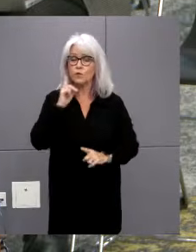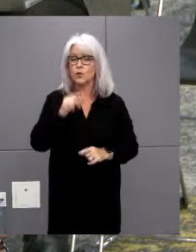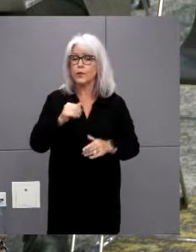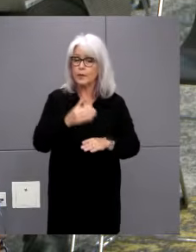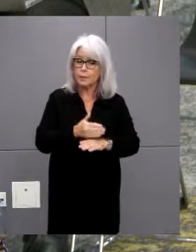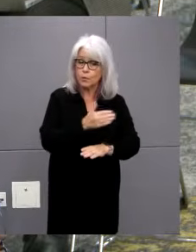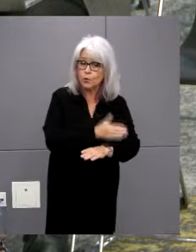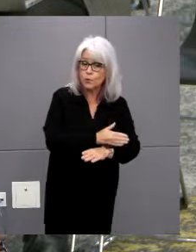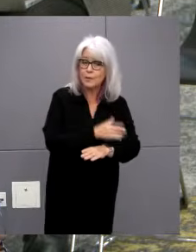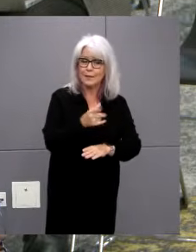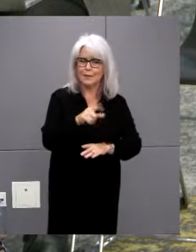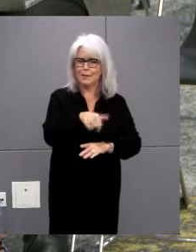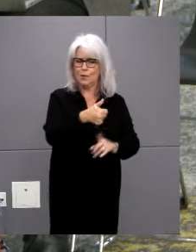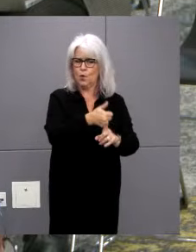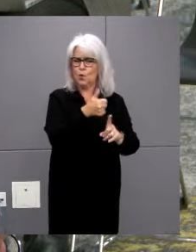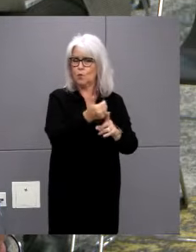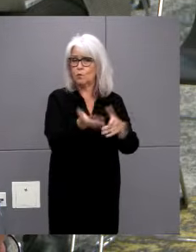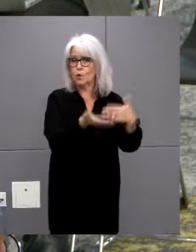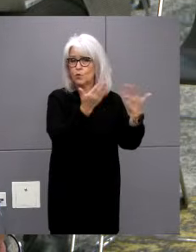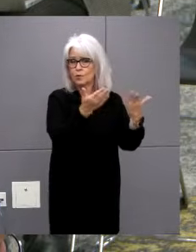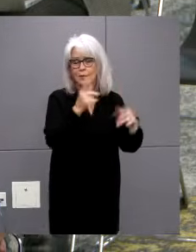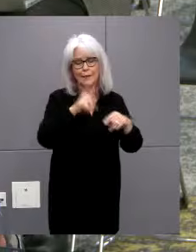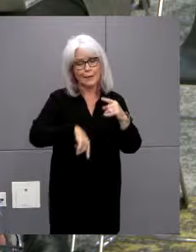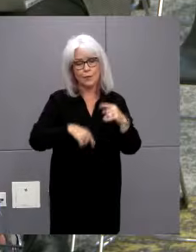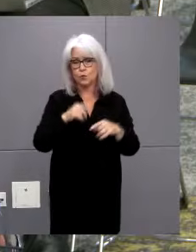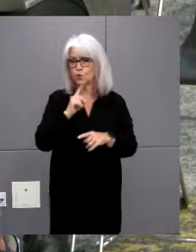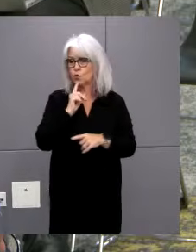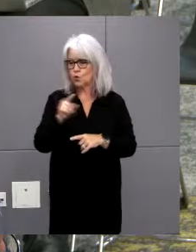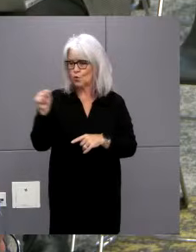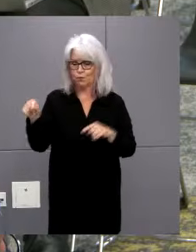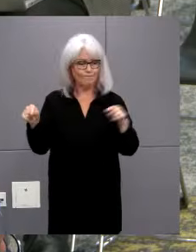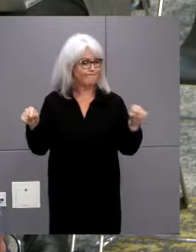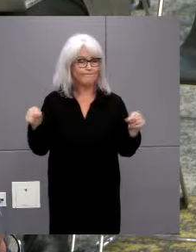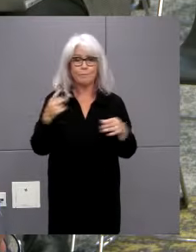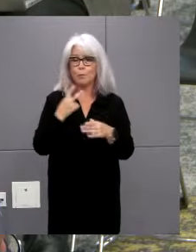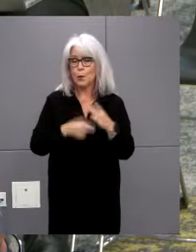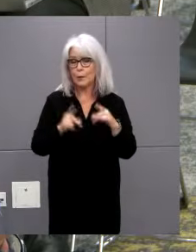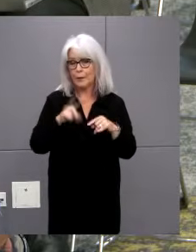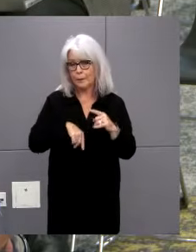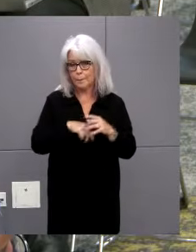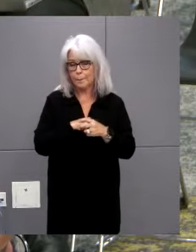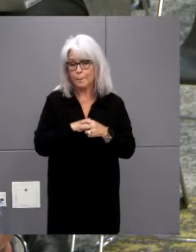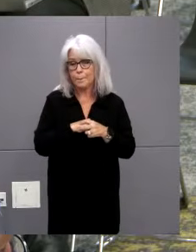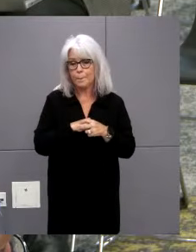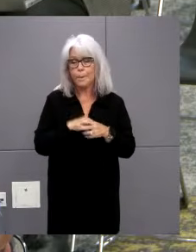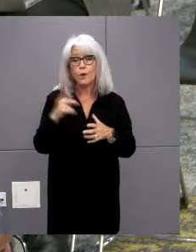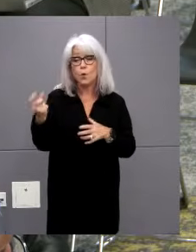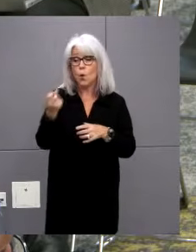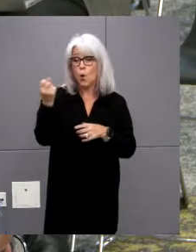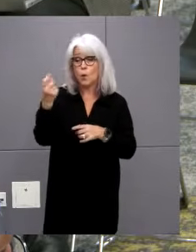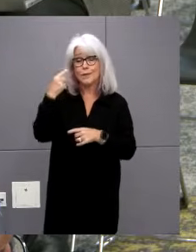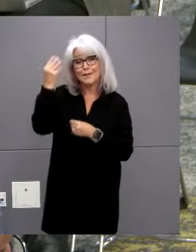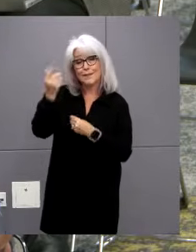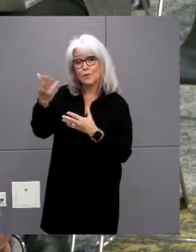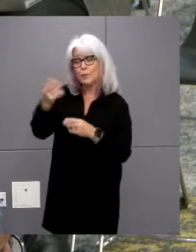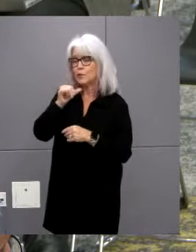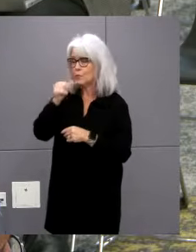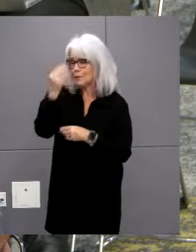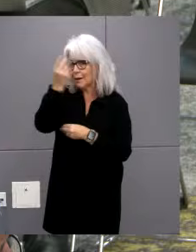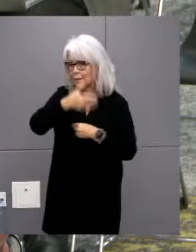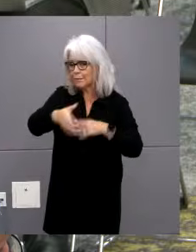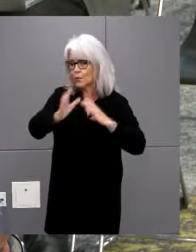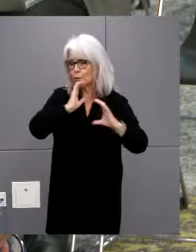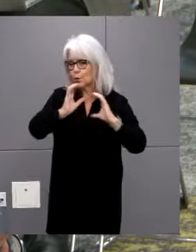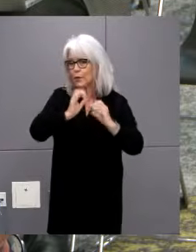minutes and his own motions. Both cannot be true. Furthermore, the chair has shown a pattern of withholding information and failing to communicate openly